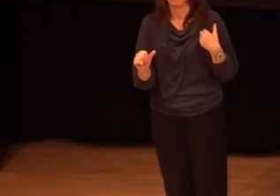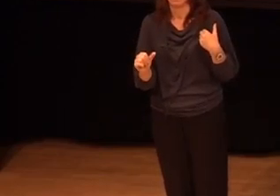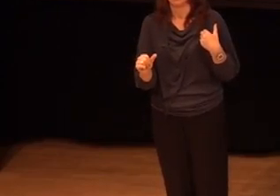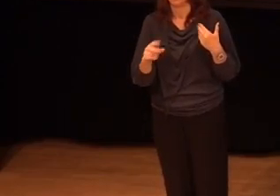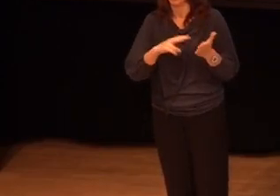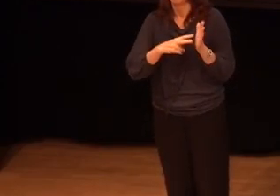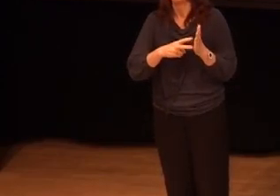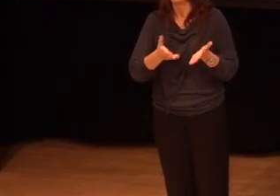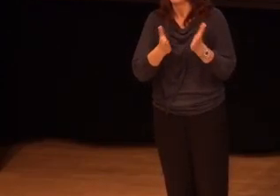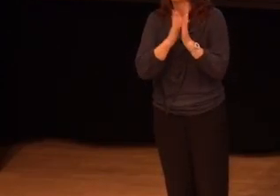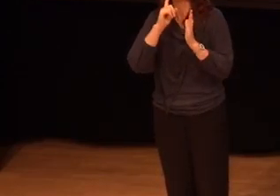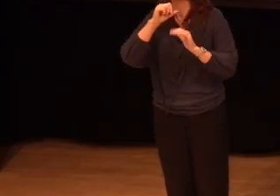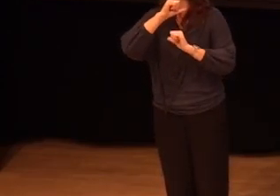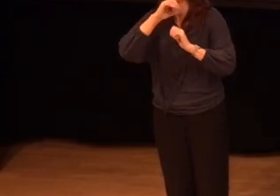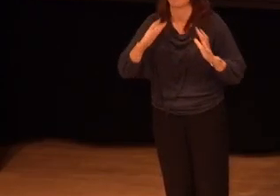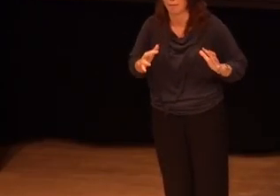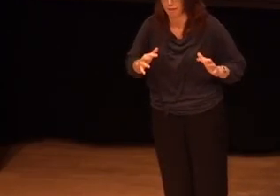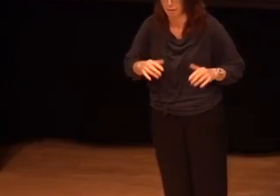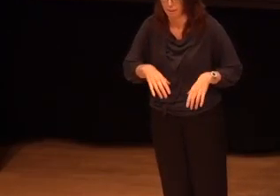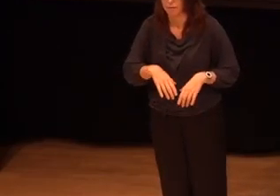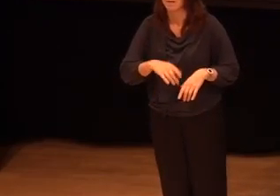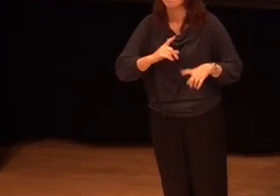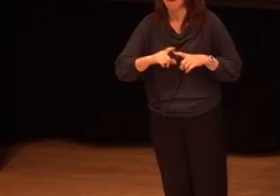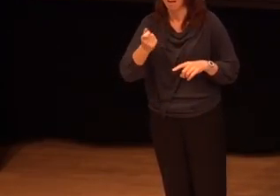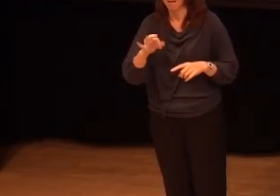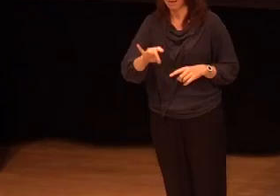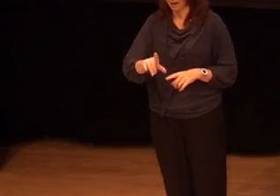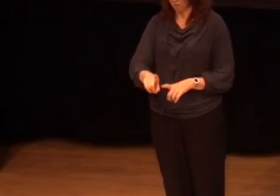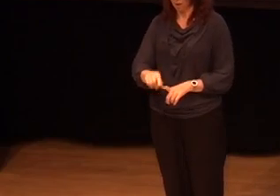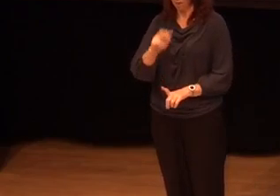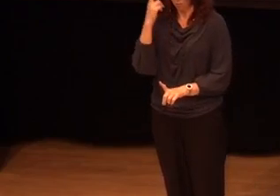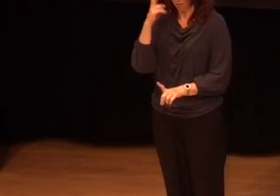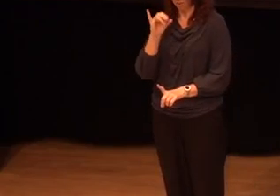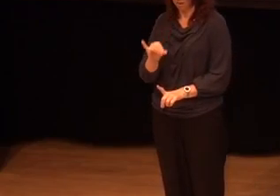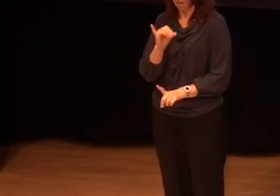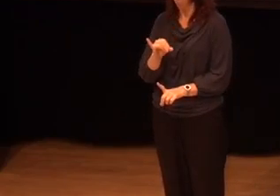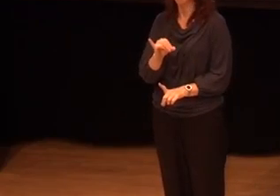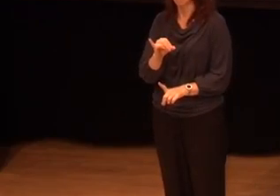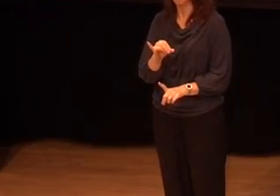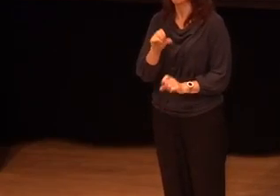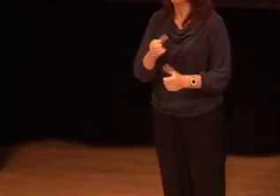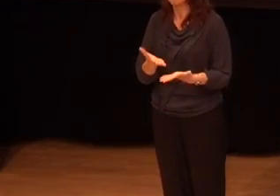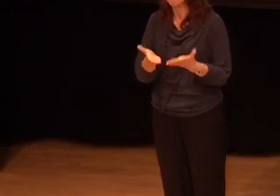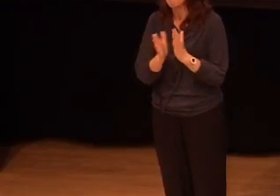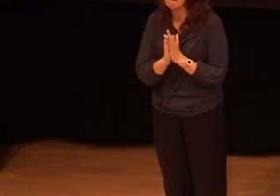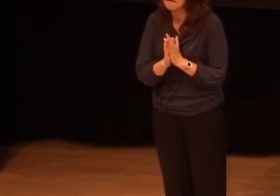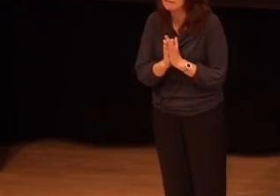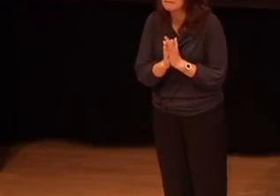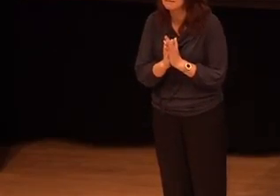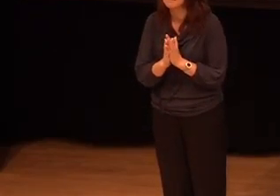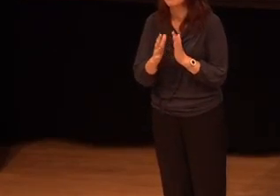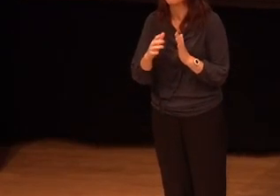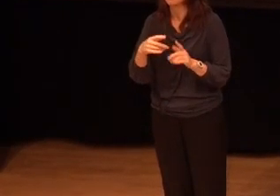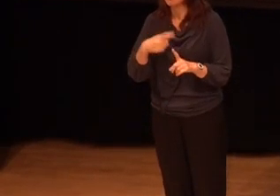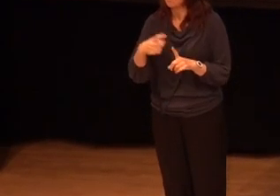anything. But when we became aware of what could be done, that, well, we're facing discrimination and